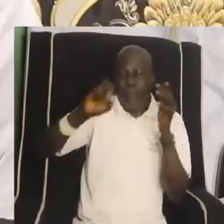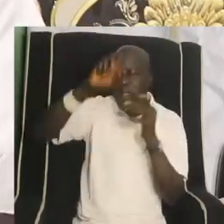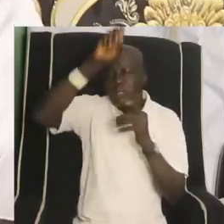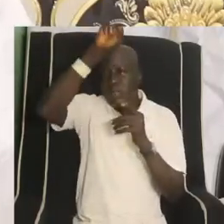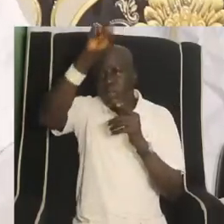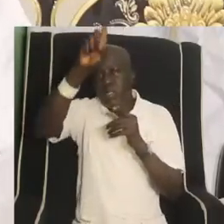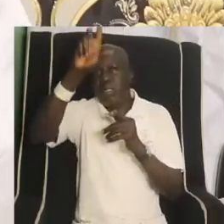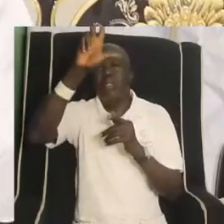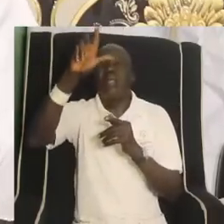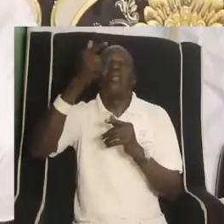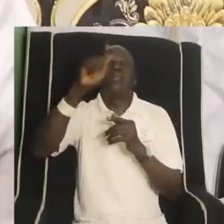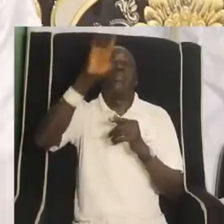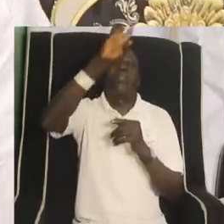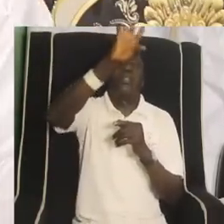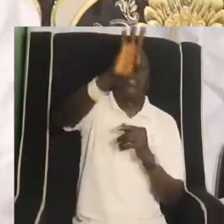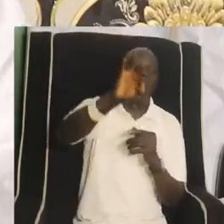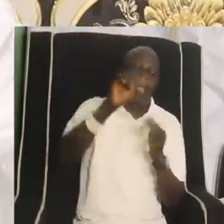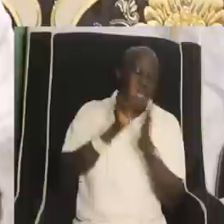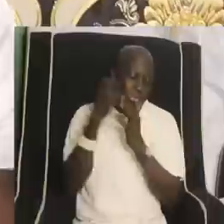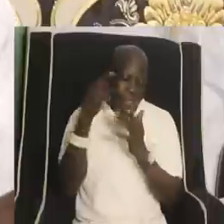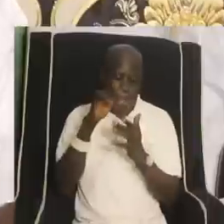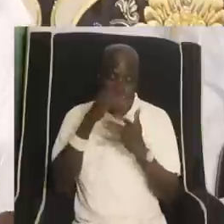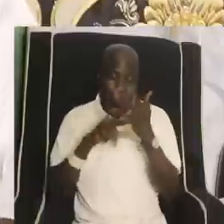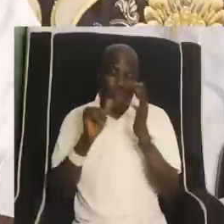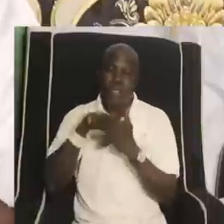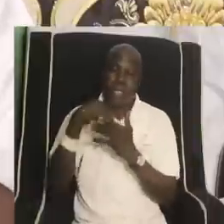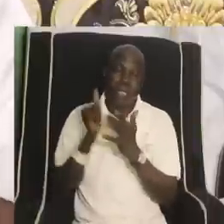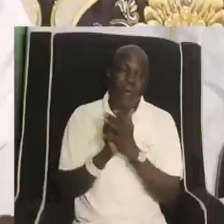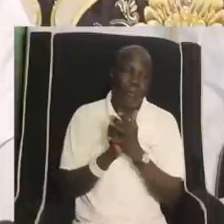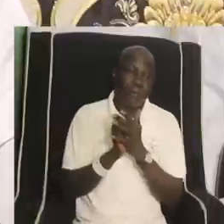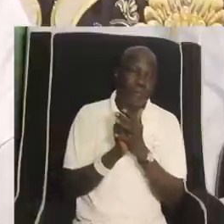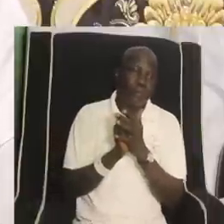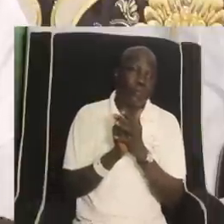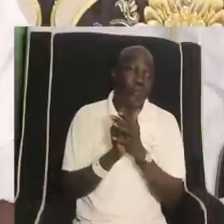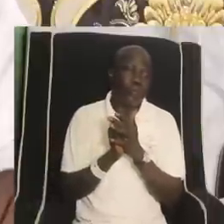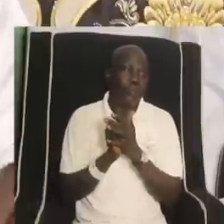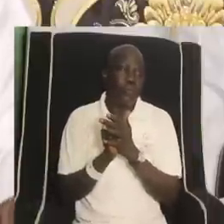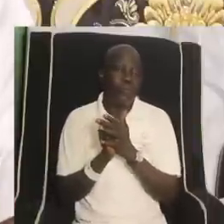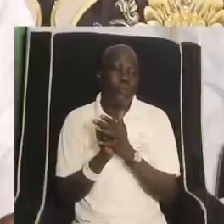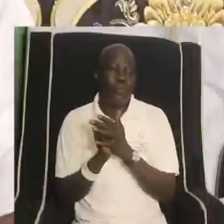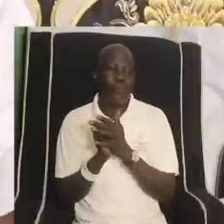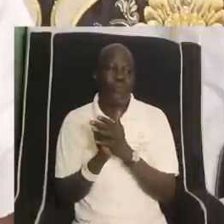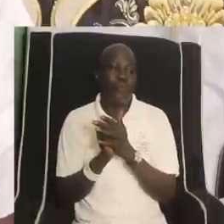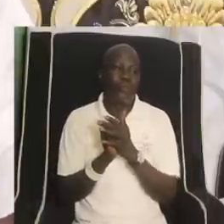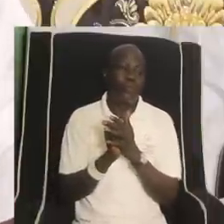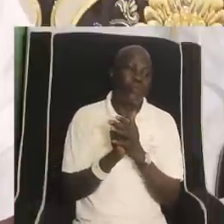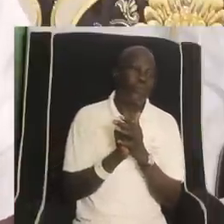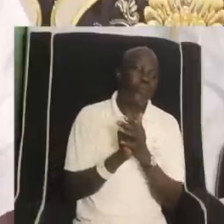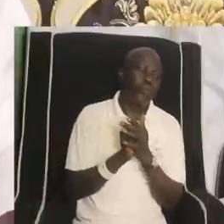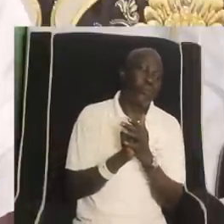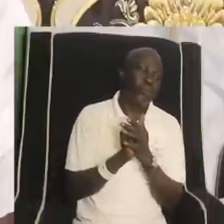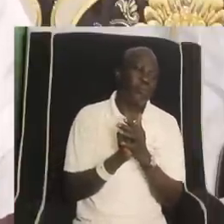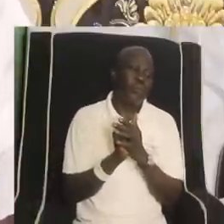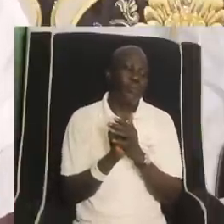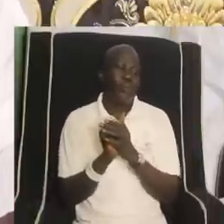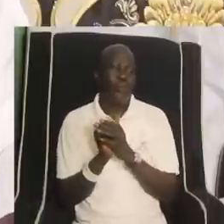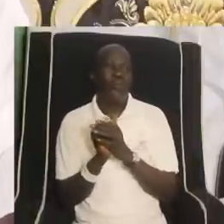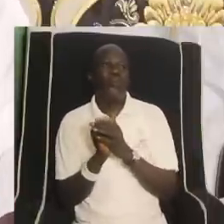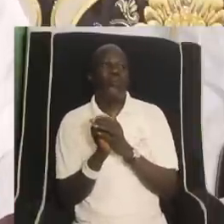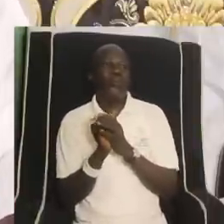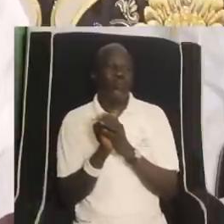33. Verse 29. Let's see what it says. Yes. Any are your name for Israel? Can you dabi